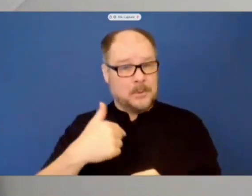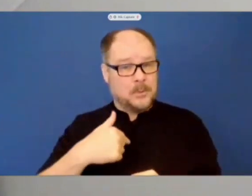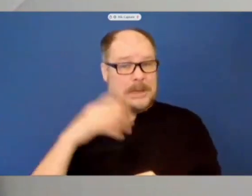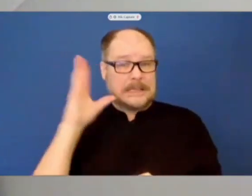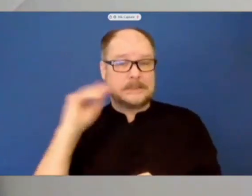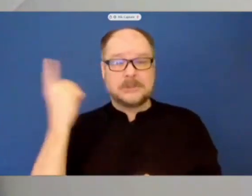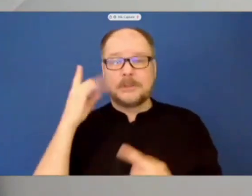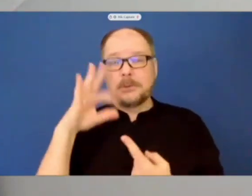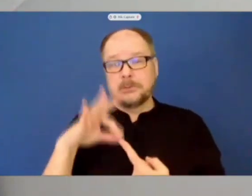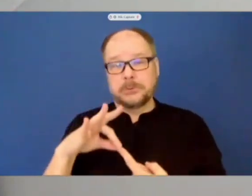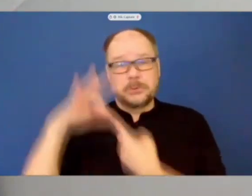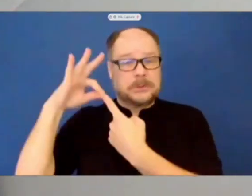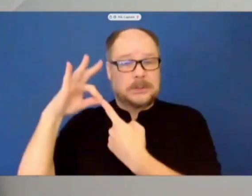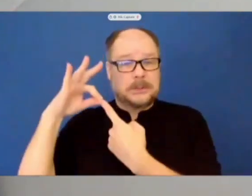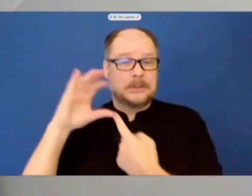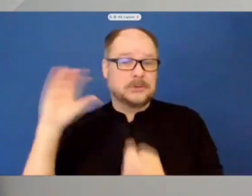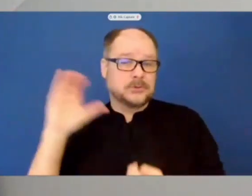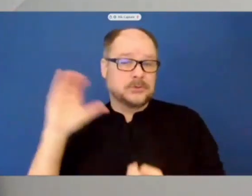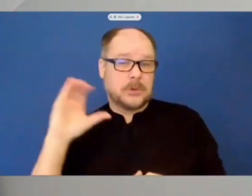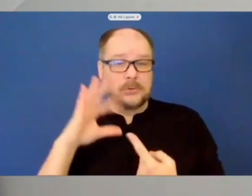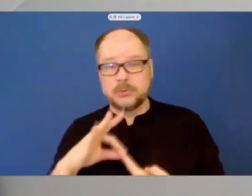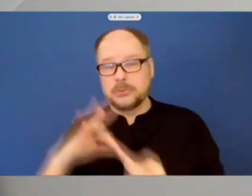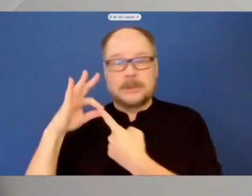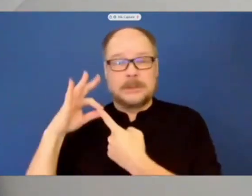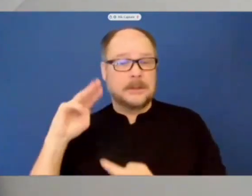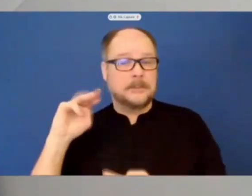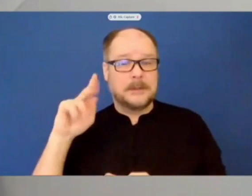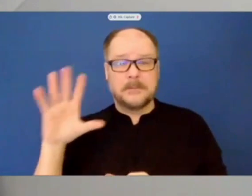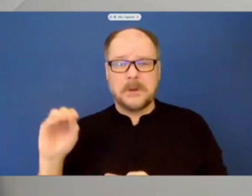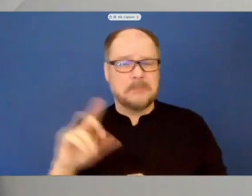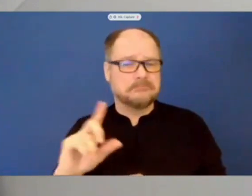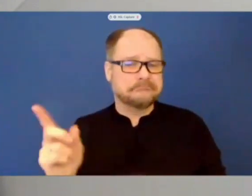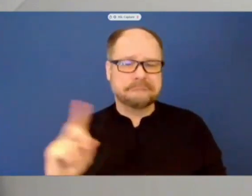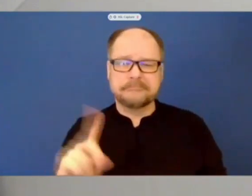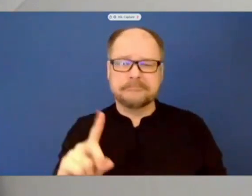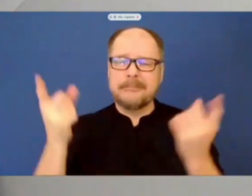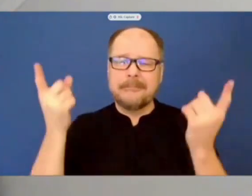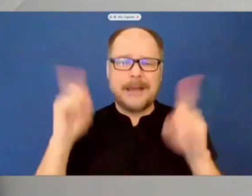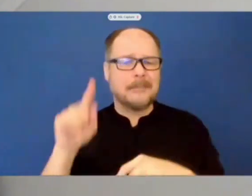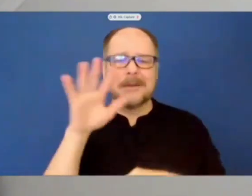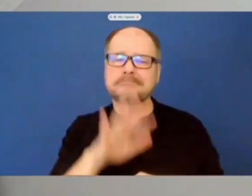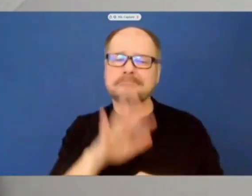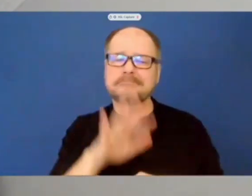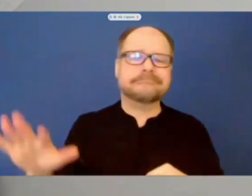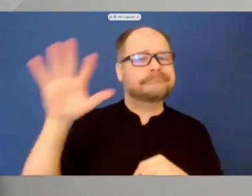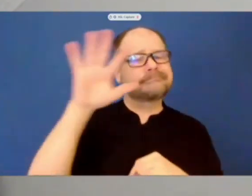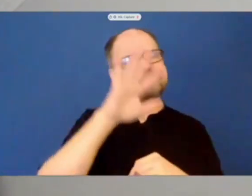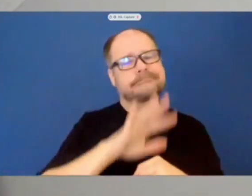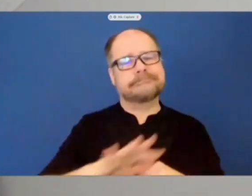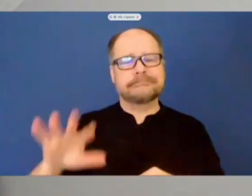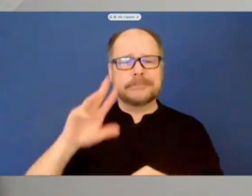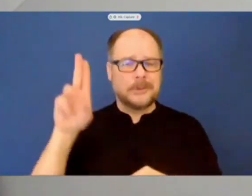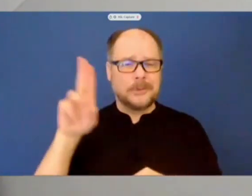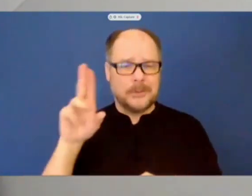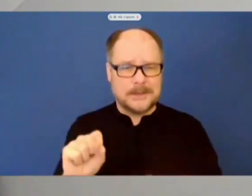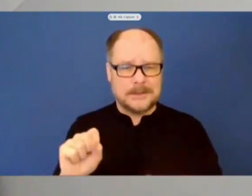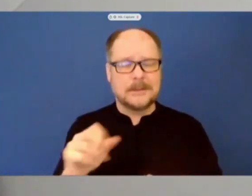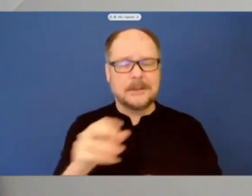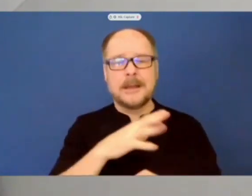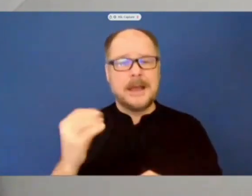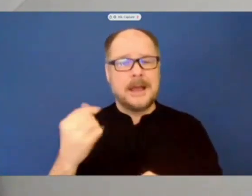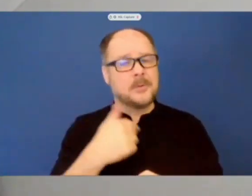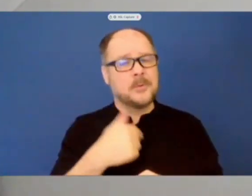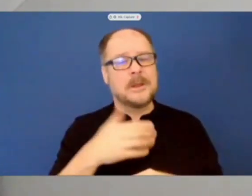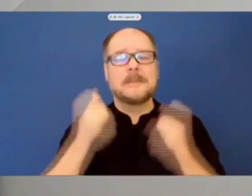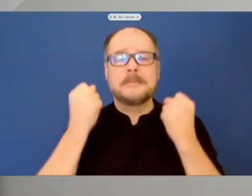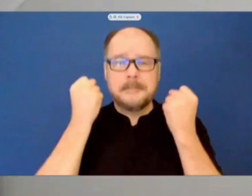or to Mecklenburg County. We're on calls with national experts and state experts, and everyone is